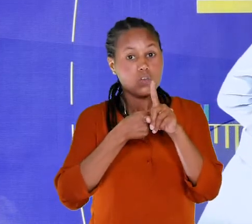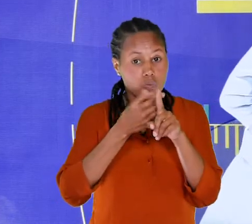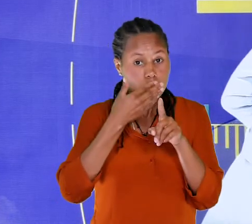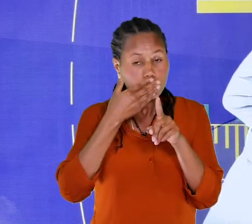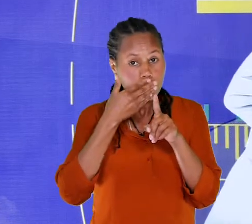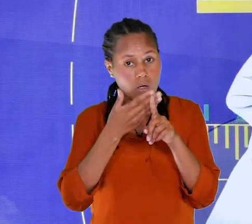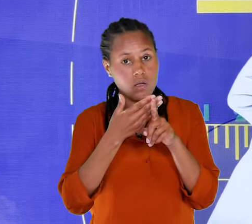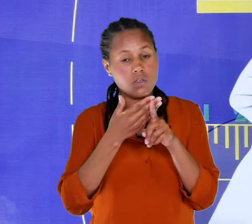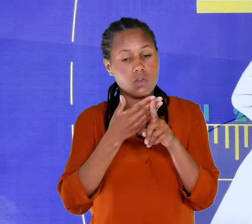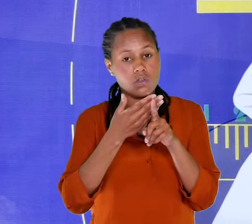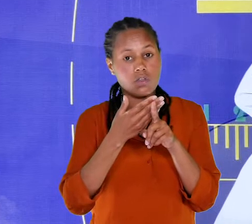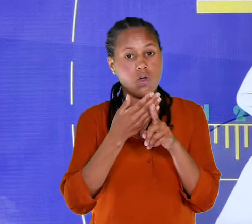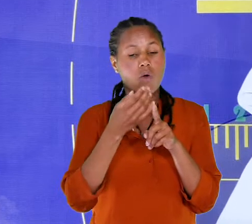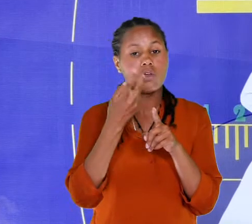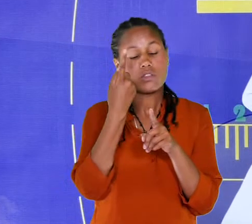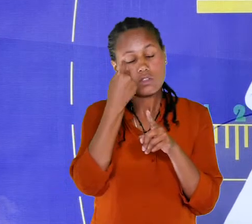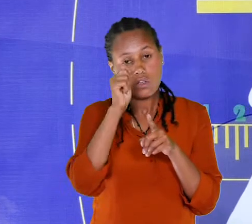there are